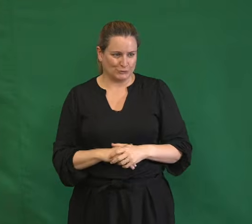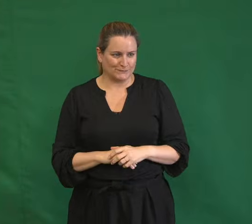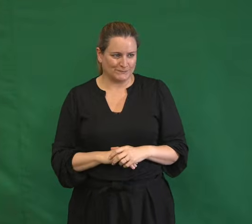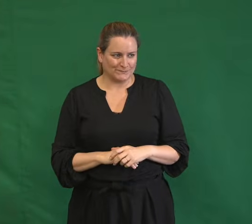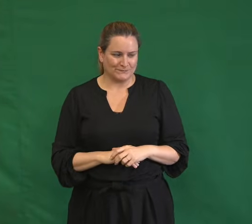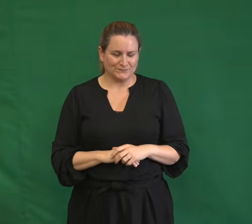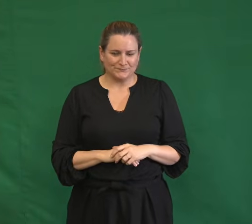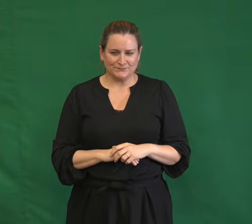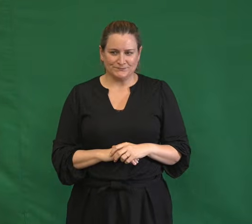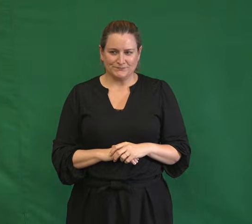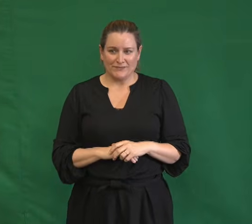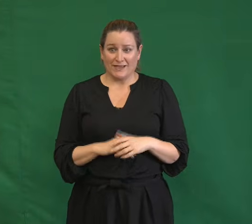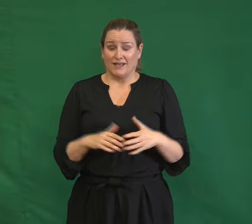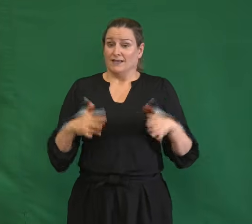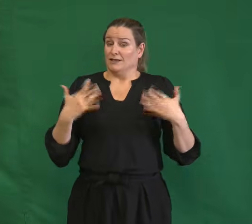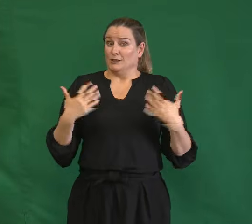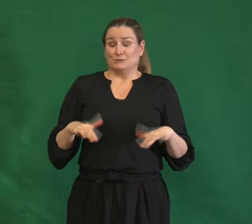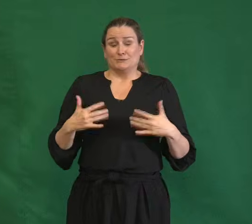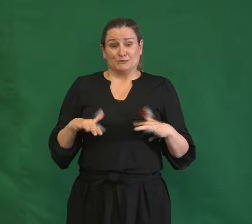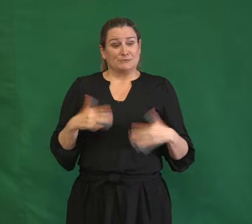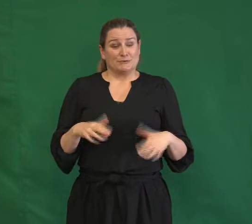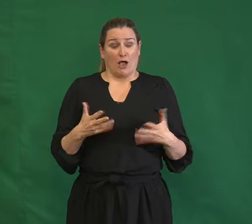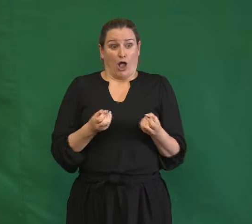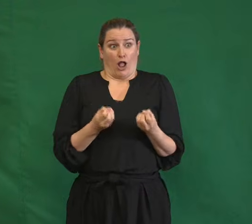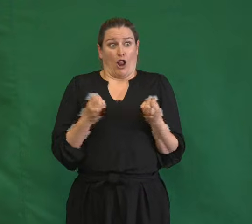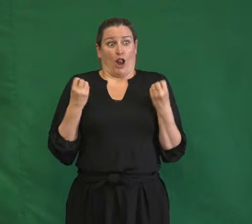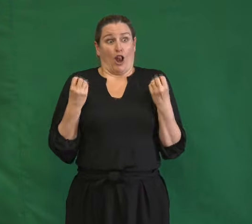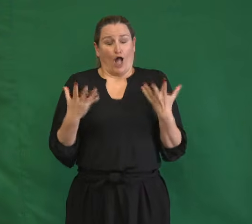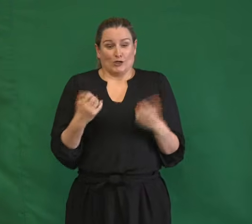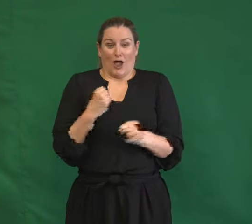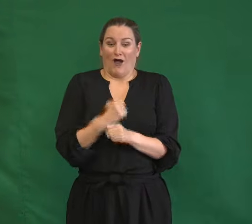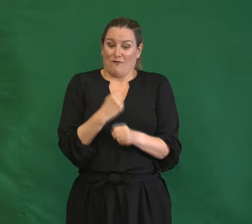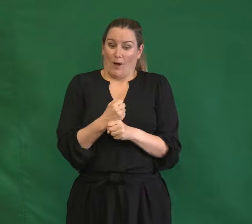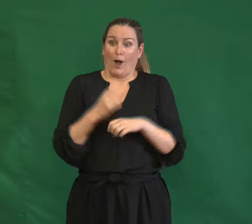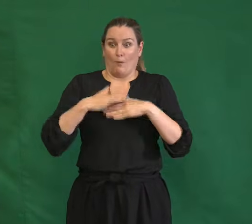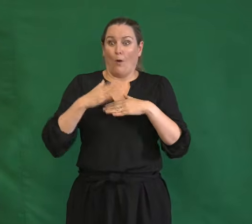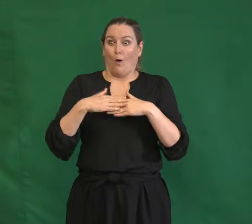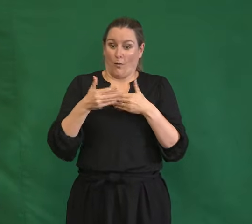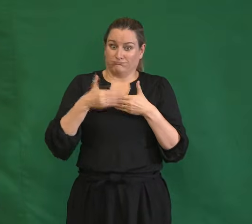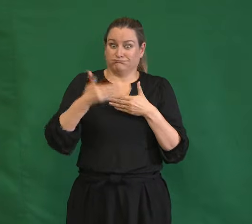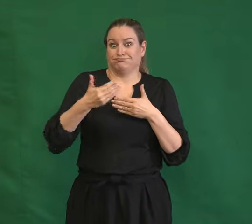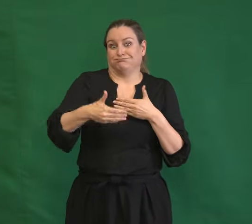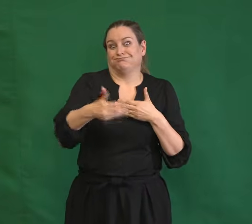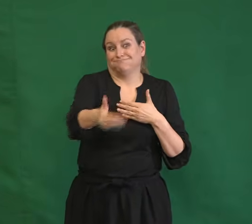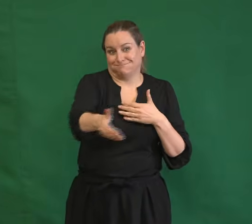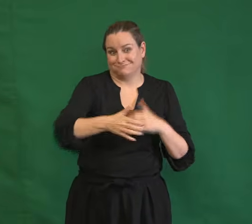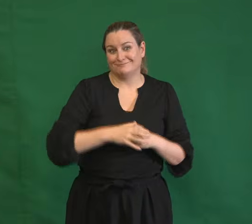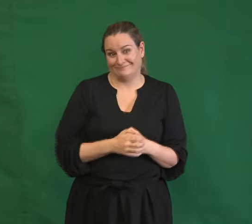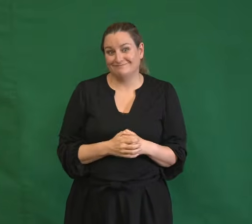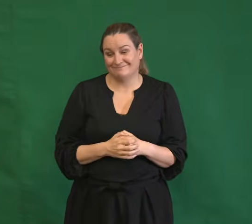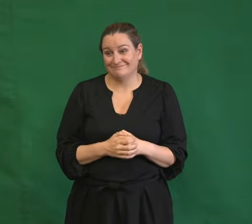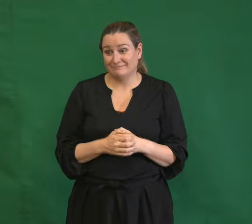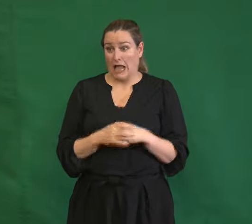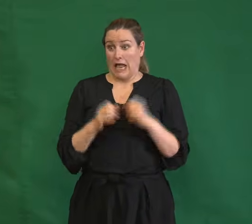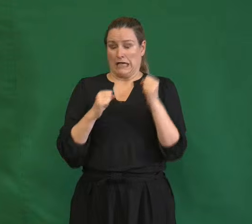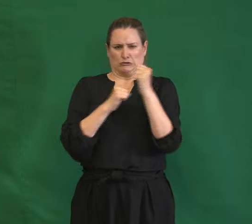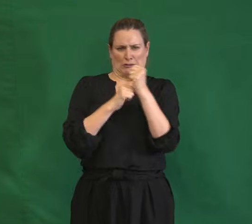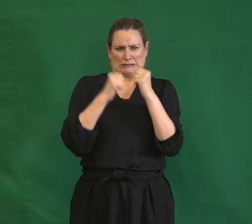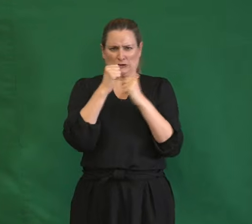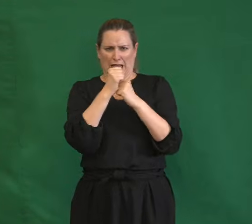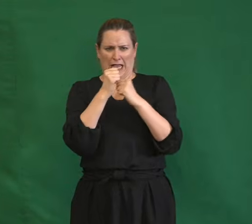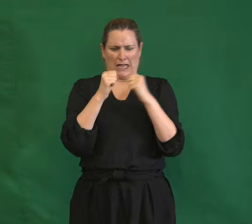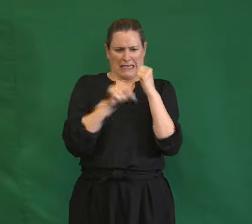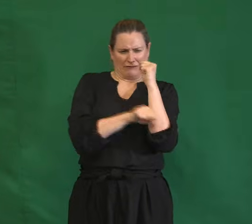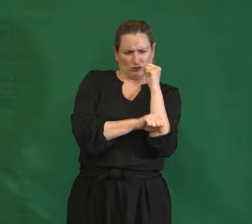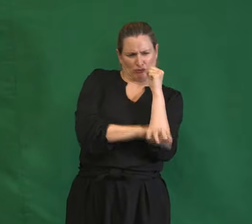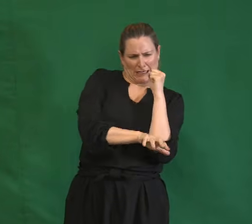the conversation today, and there is a lot of work that is to be done and a lot of infrastructure that needs to be built.